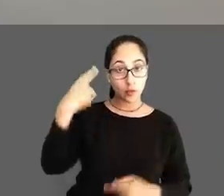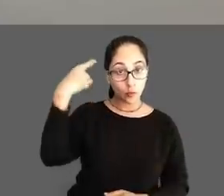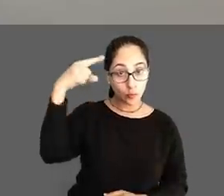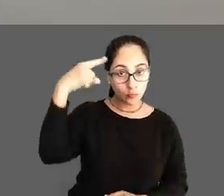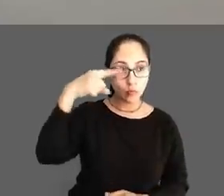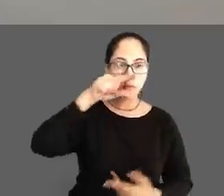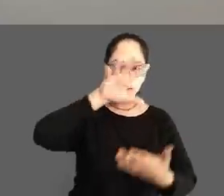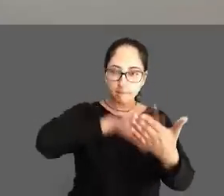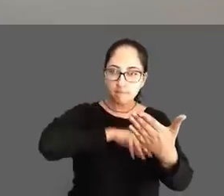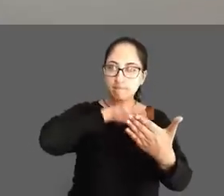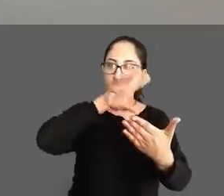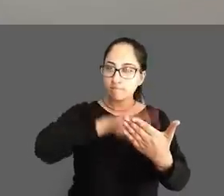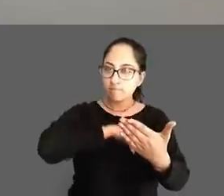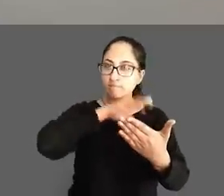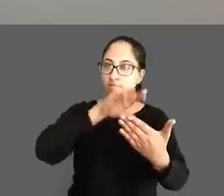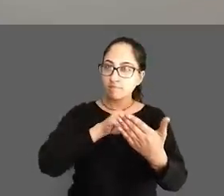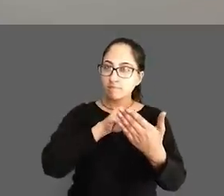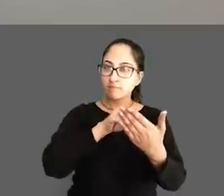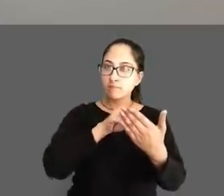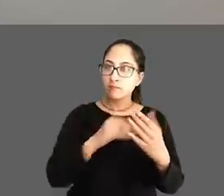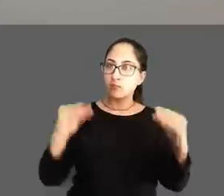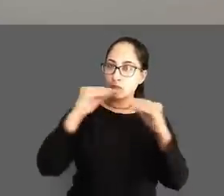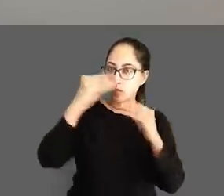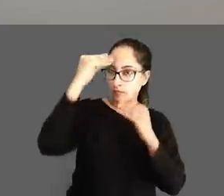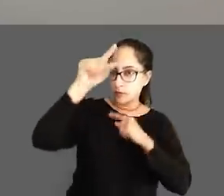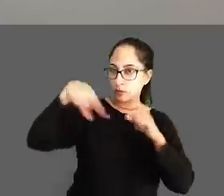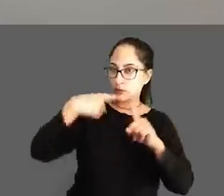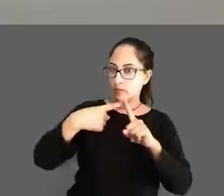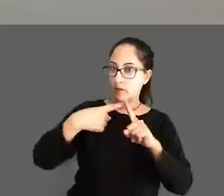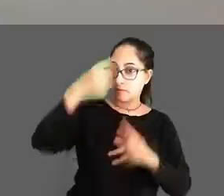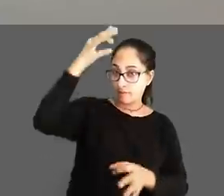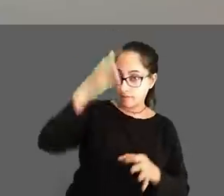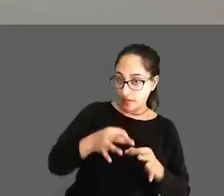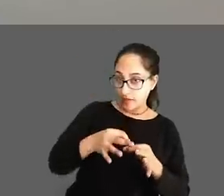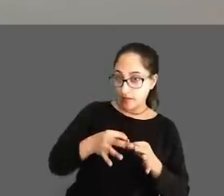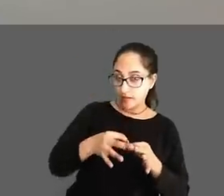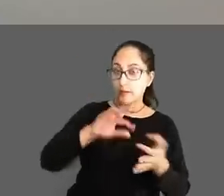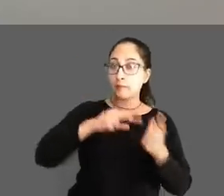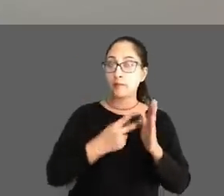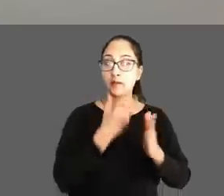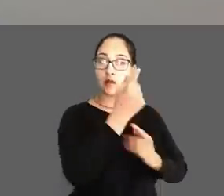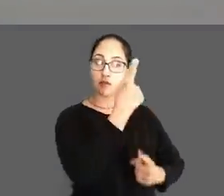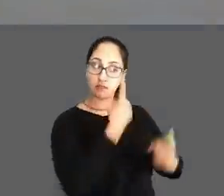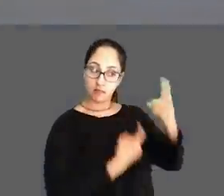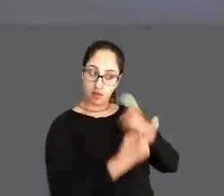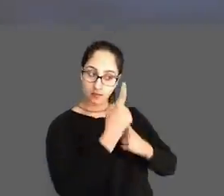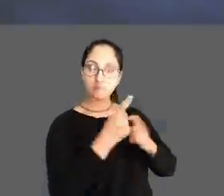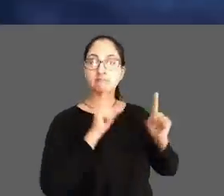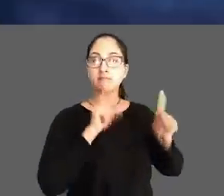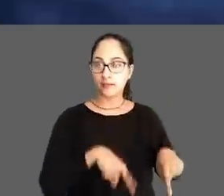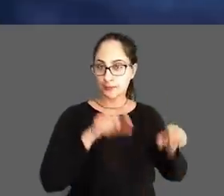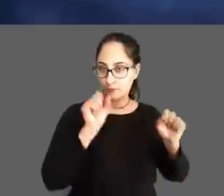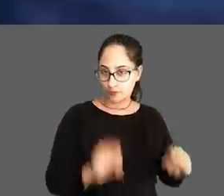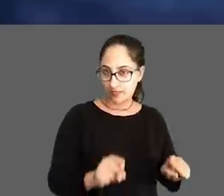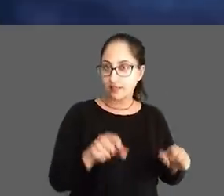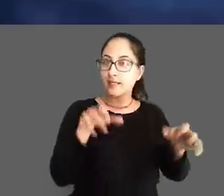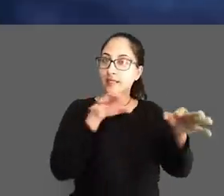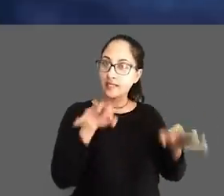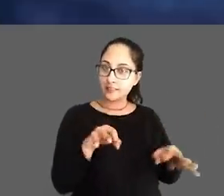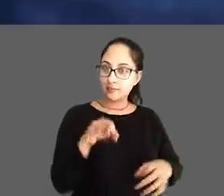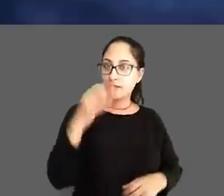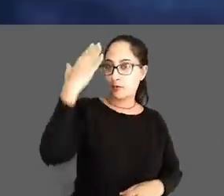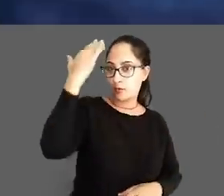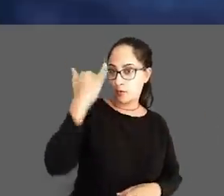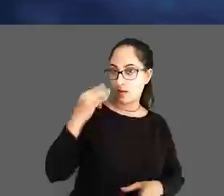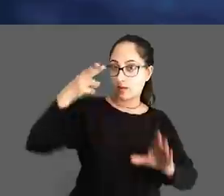better able to articulate our faith and my choice to be a Shia Imami Ismaili Muslim. Tonight,